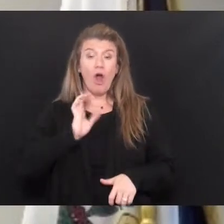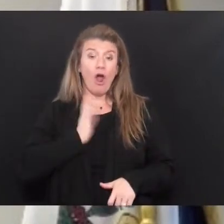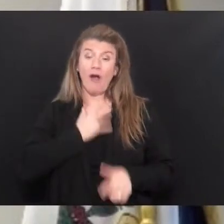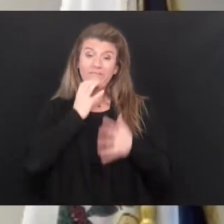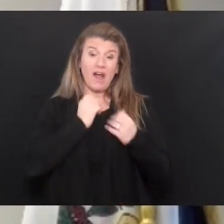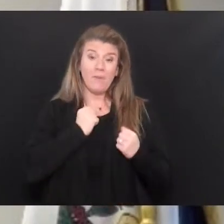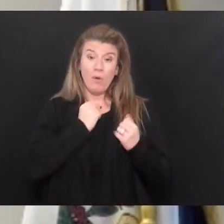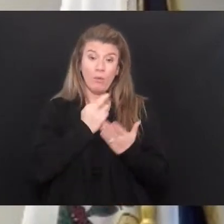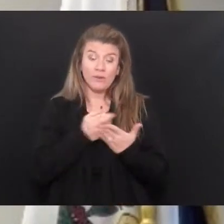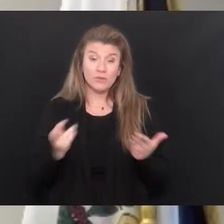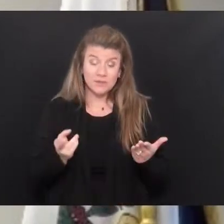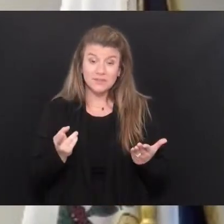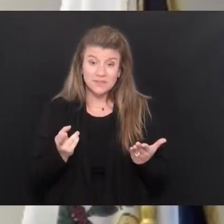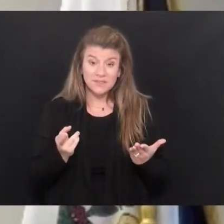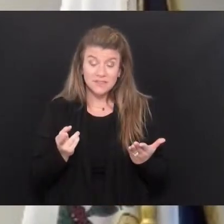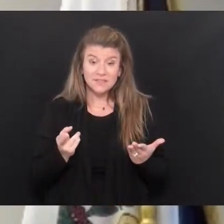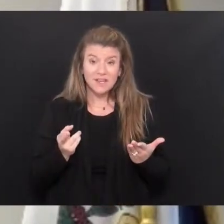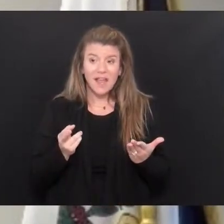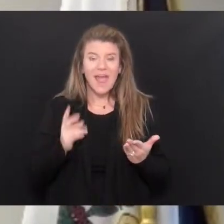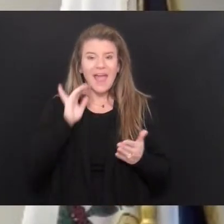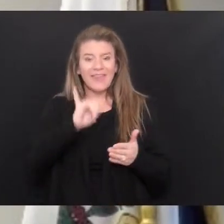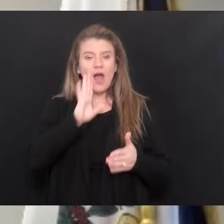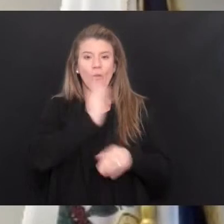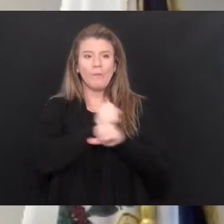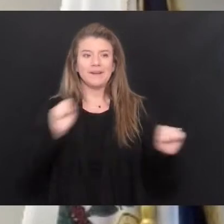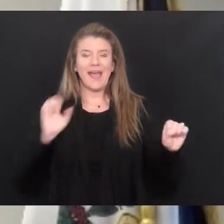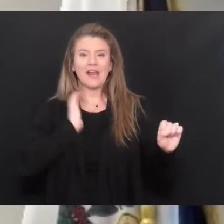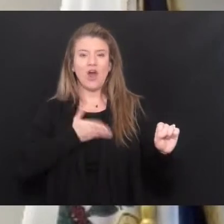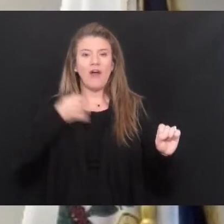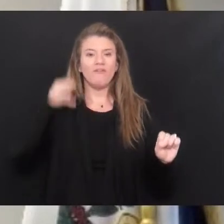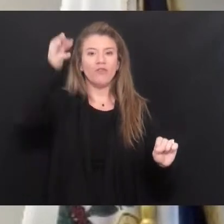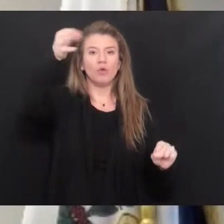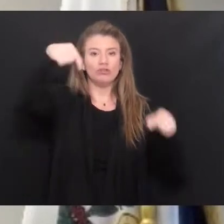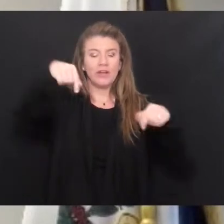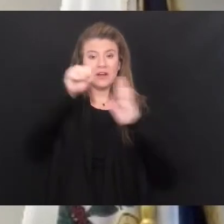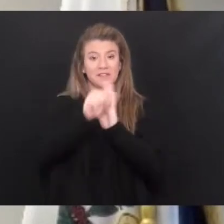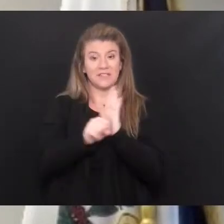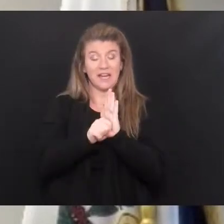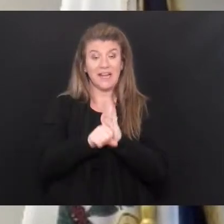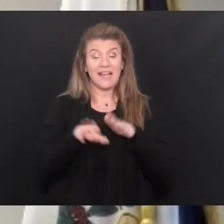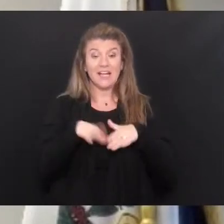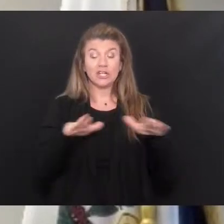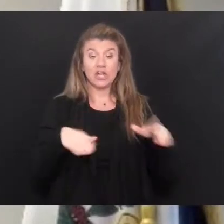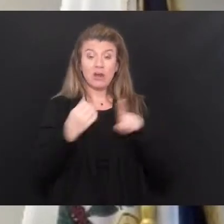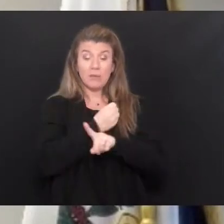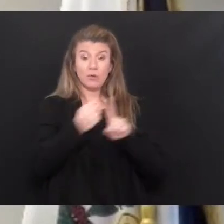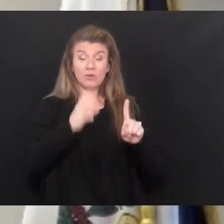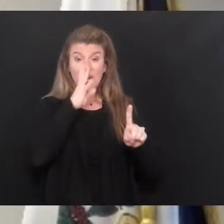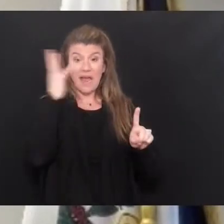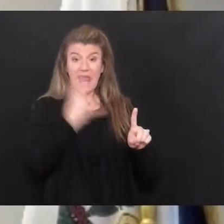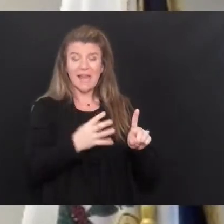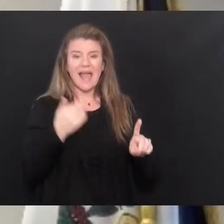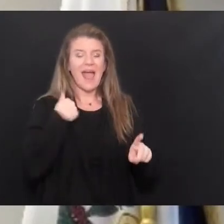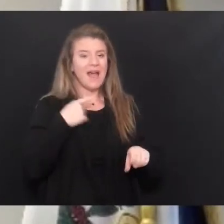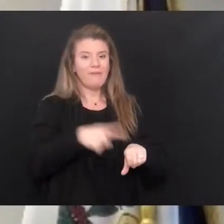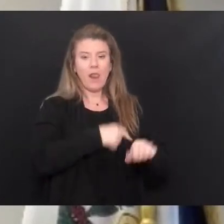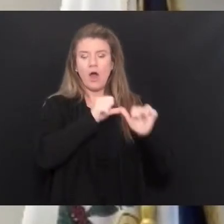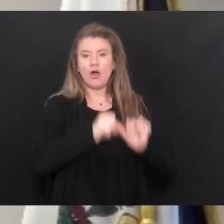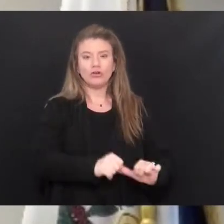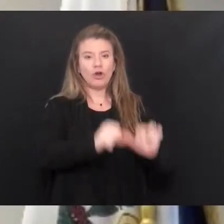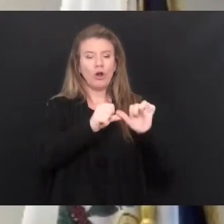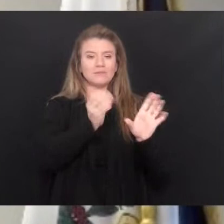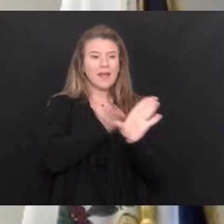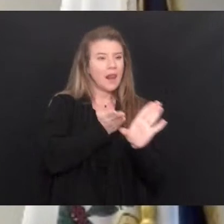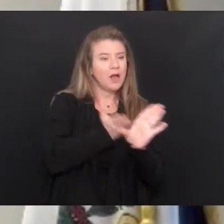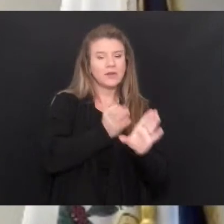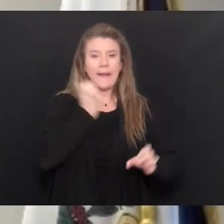and will shape the future in our state. Child abuse and neglect can have long-term psychological, emotional,